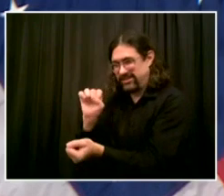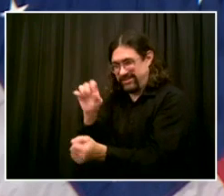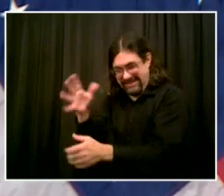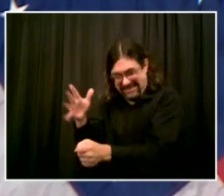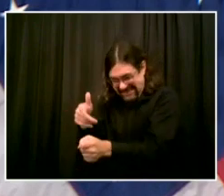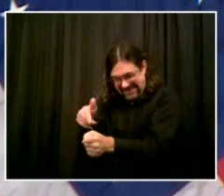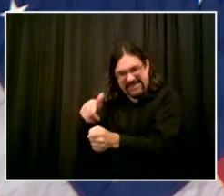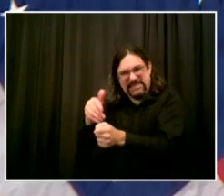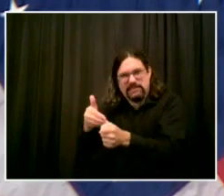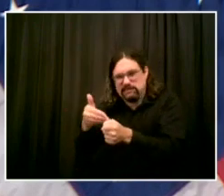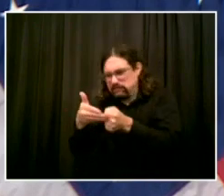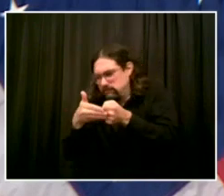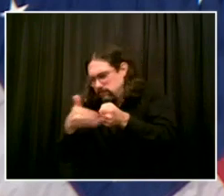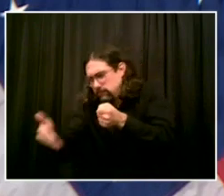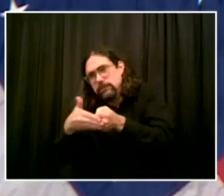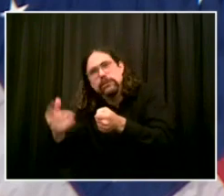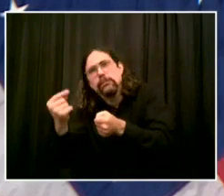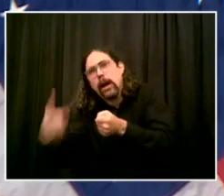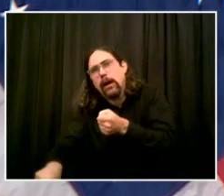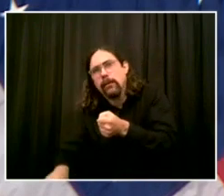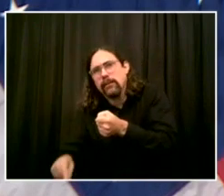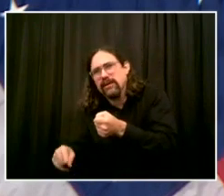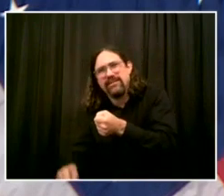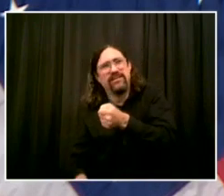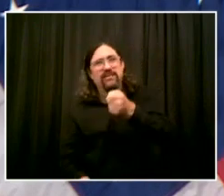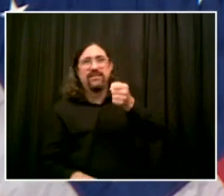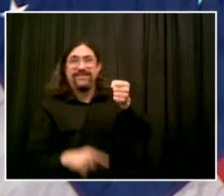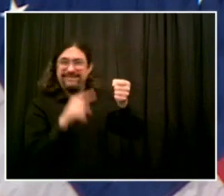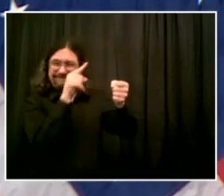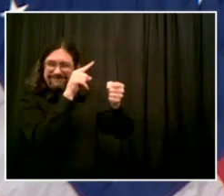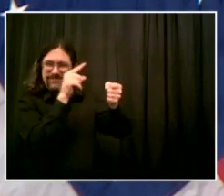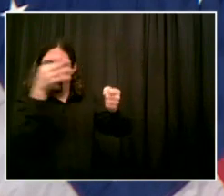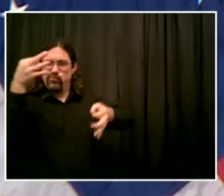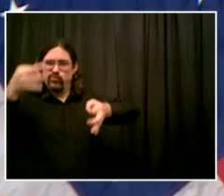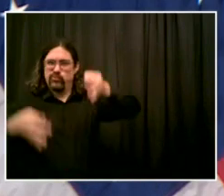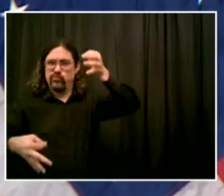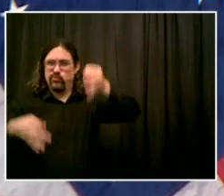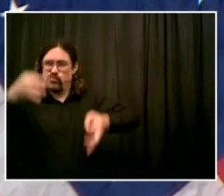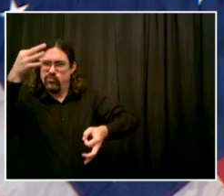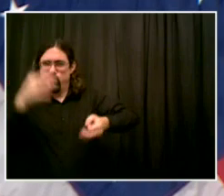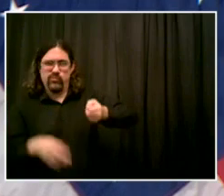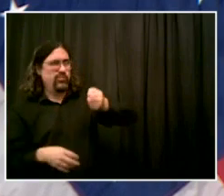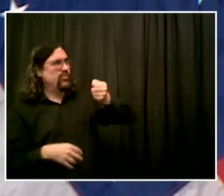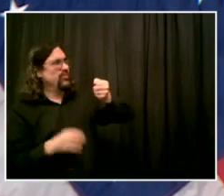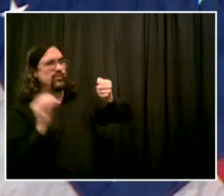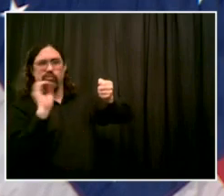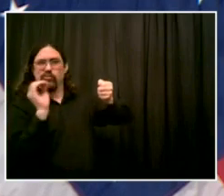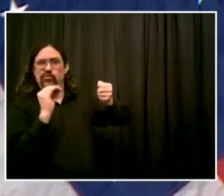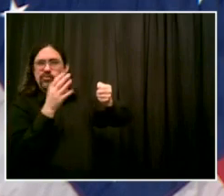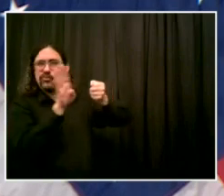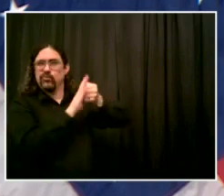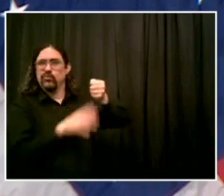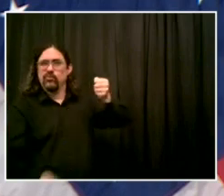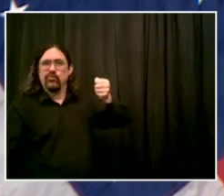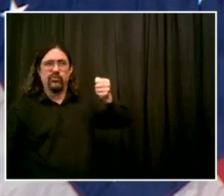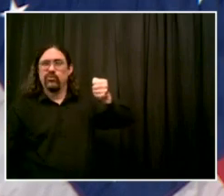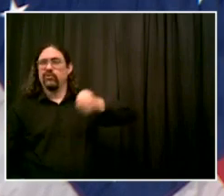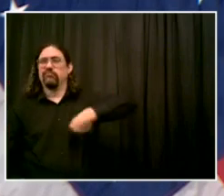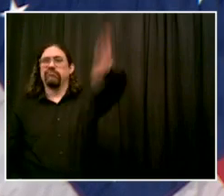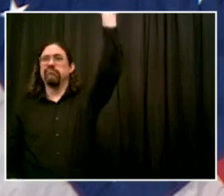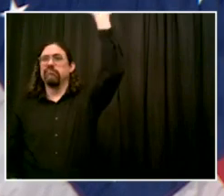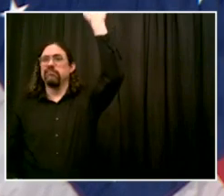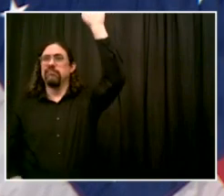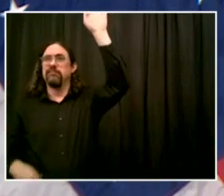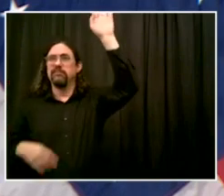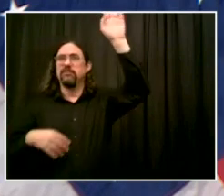when we make decisions about strategically how do we keep New Yorkers safe. So the answer to your question is we think about it